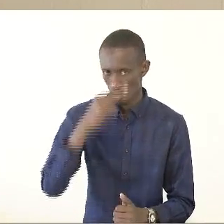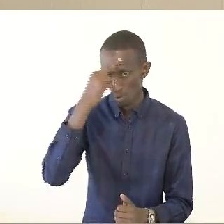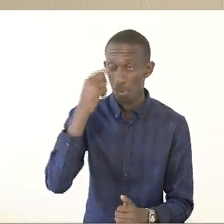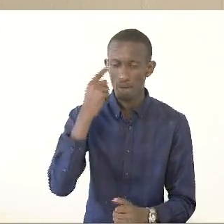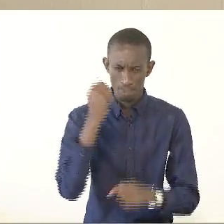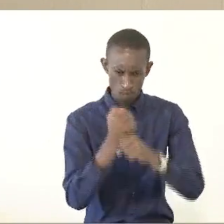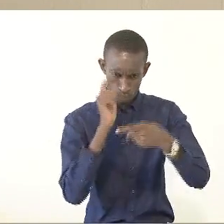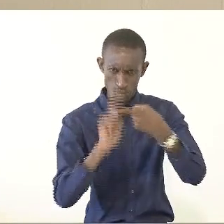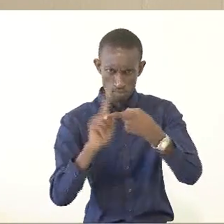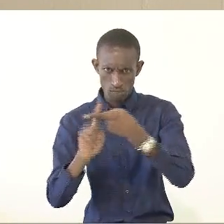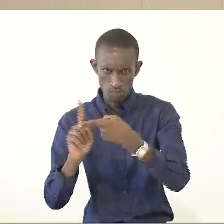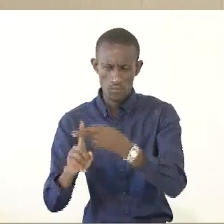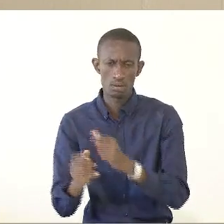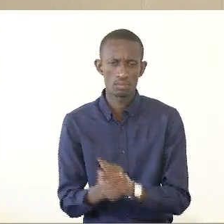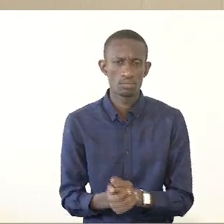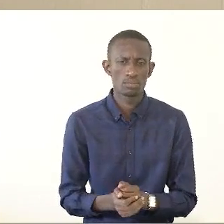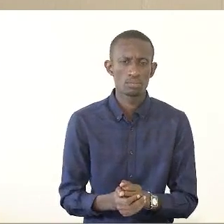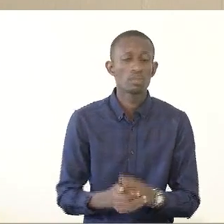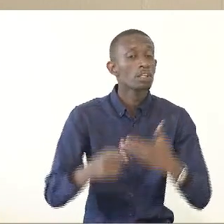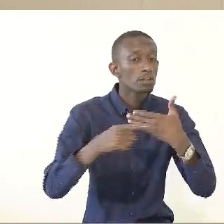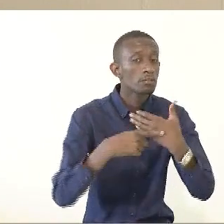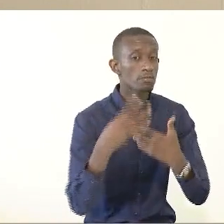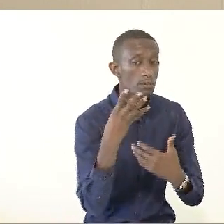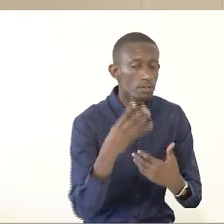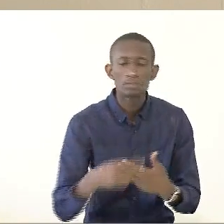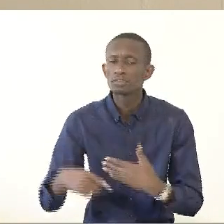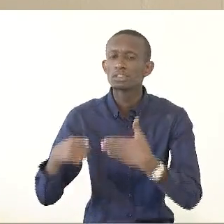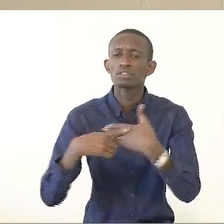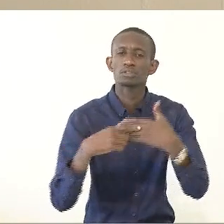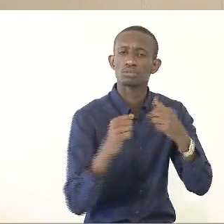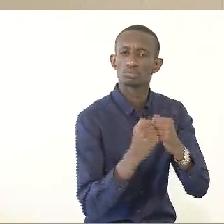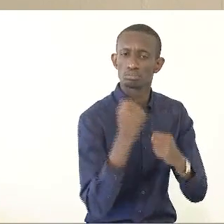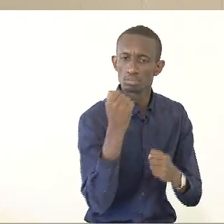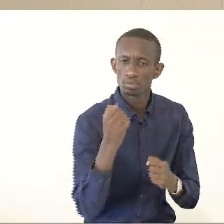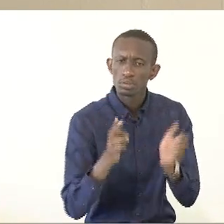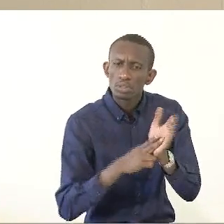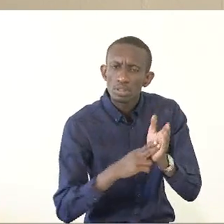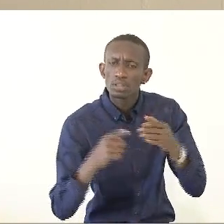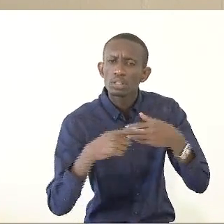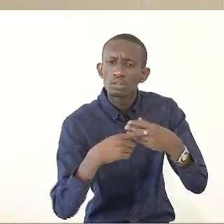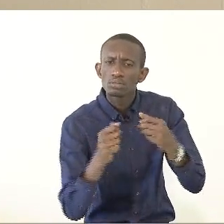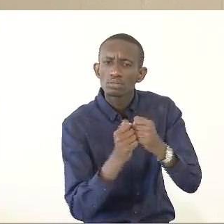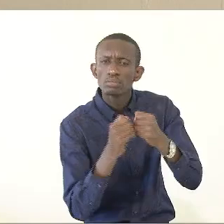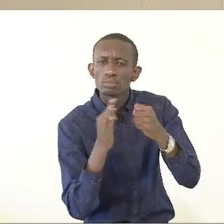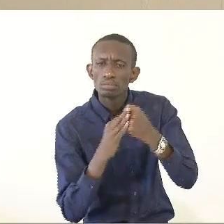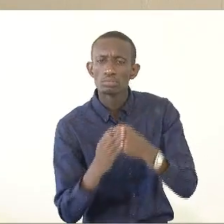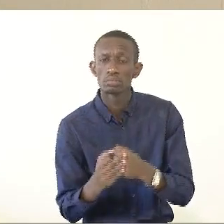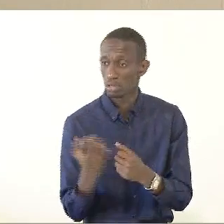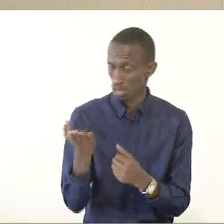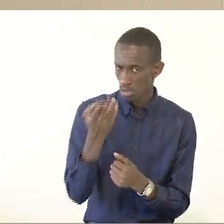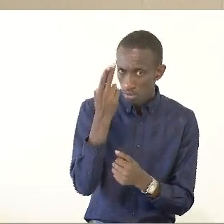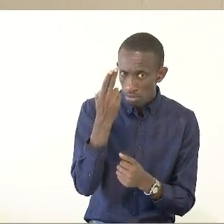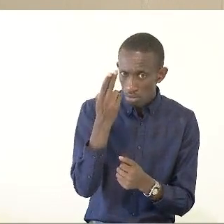up. -4, -15. That is -19. And we have